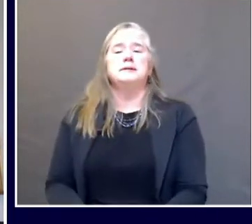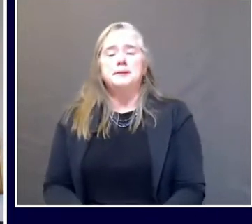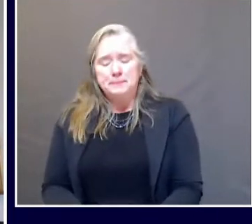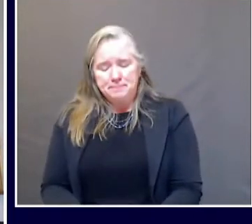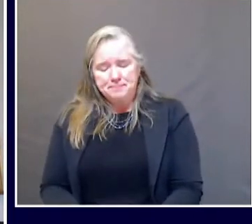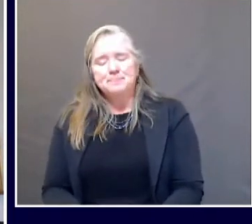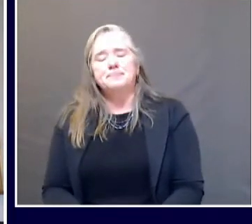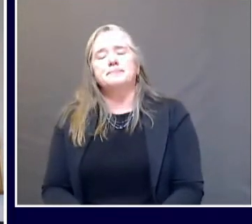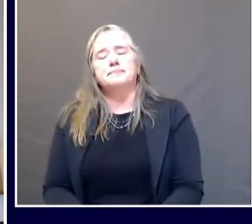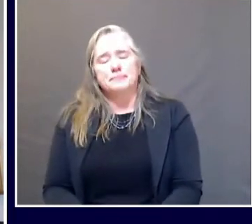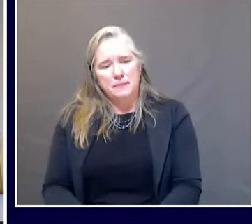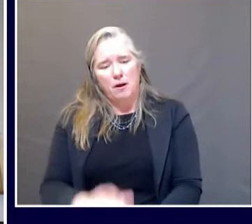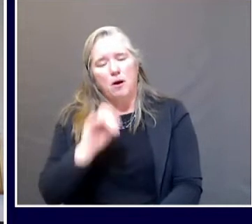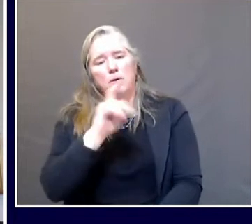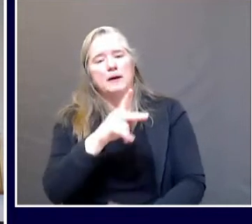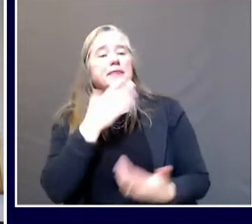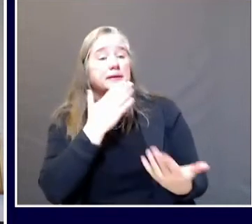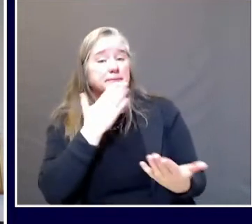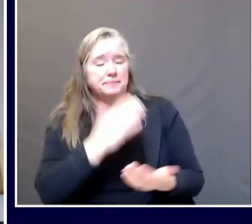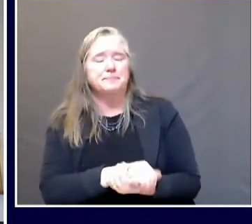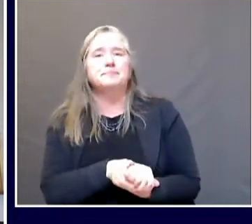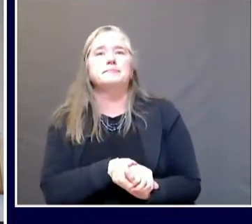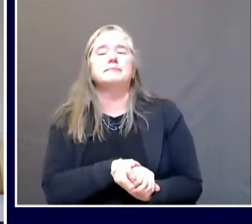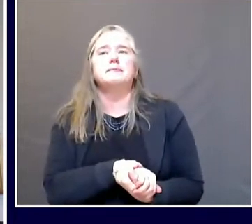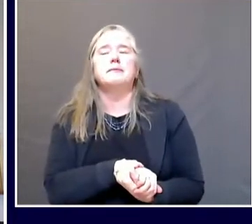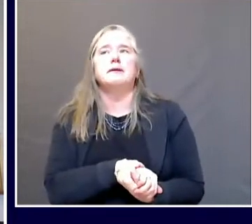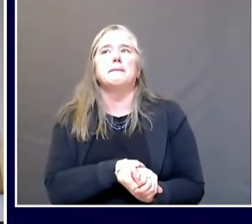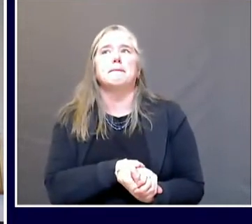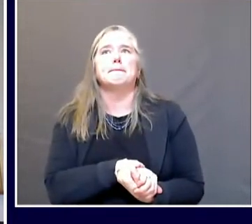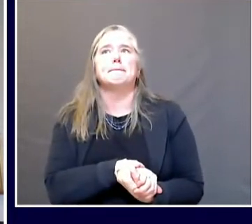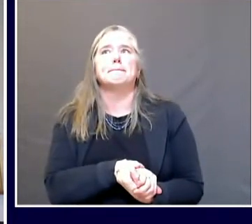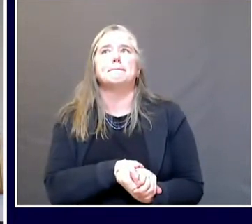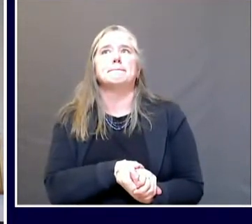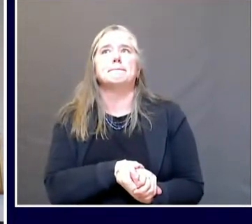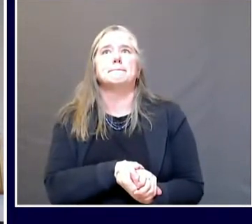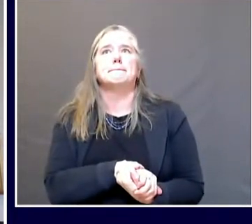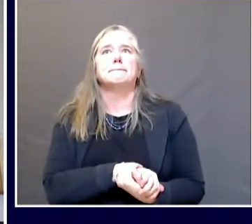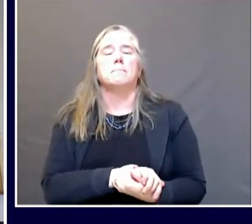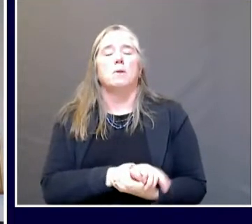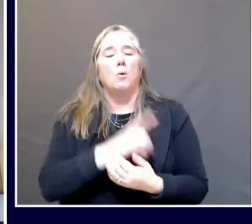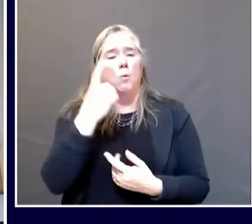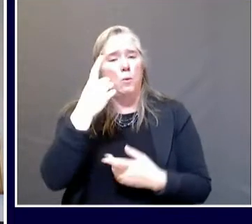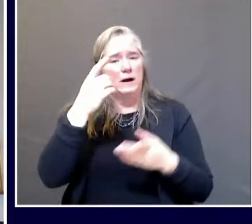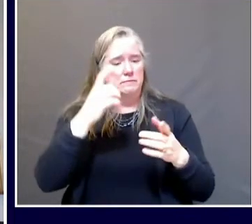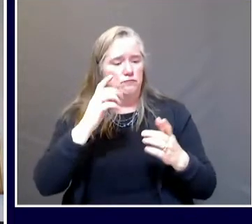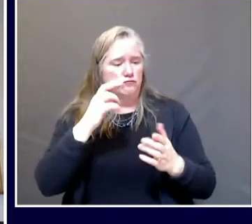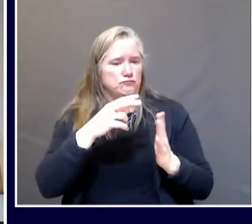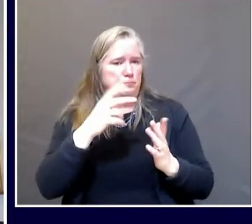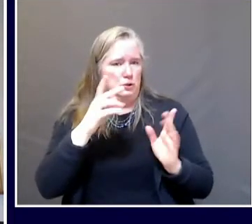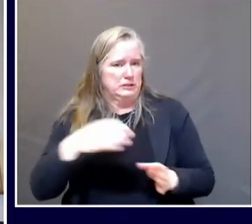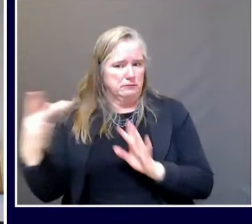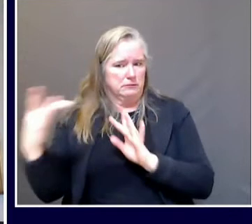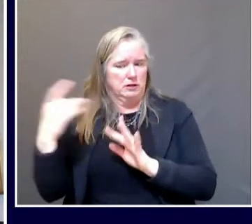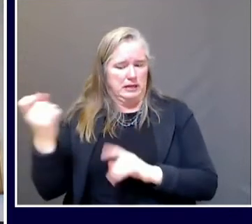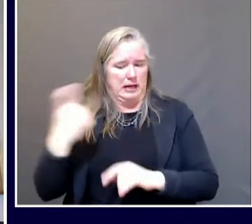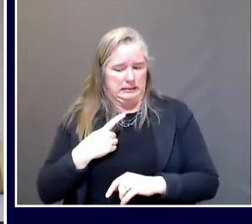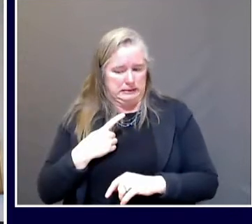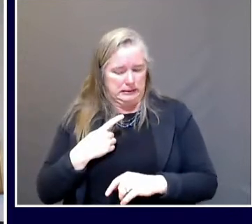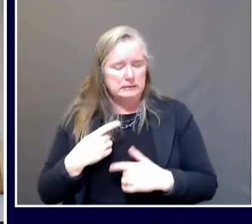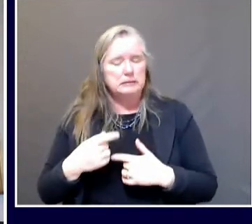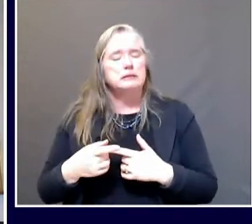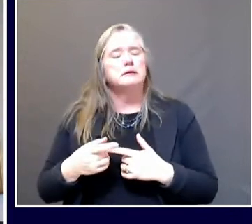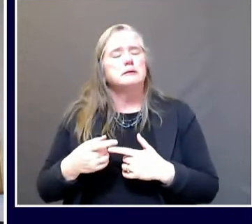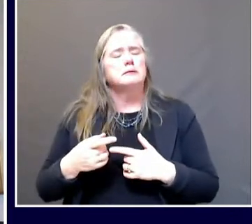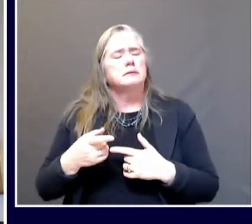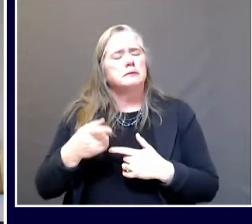who noted that you said that even after receiving both doses of the vaccine, people should continue to wear masks because